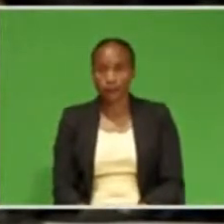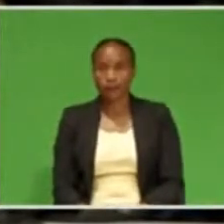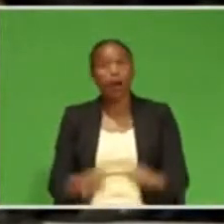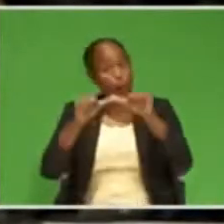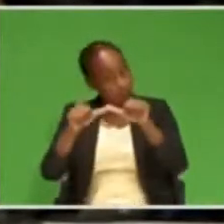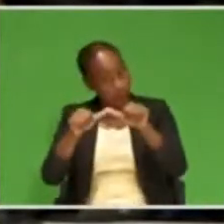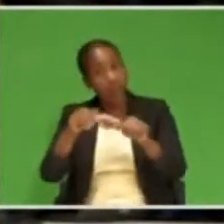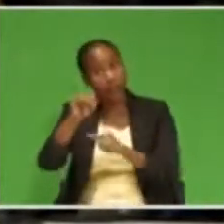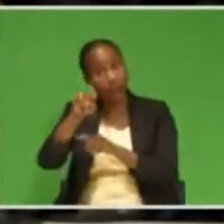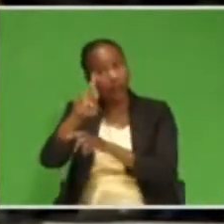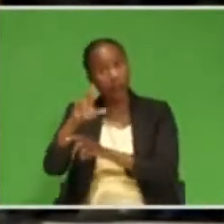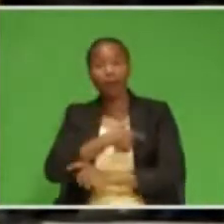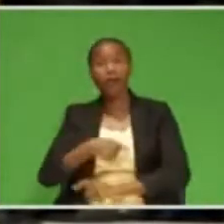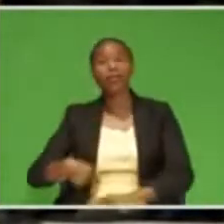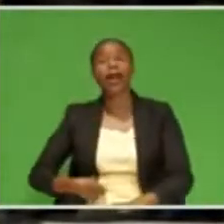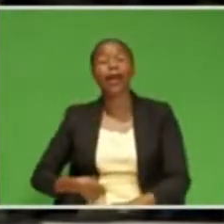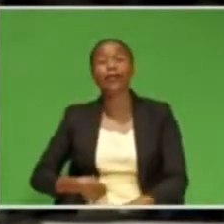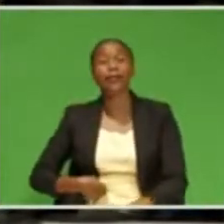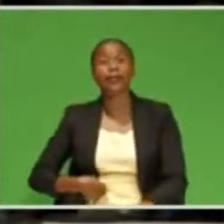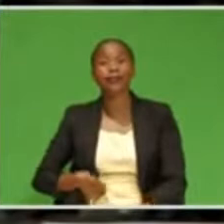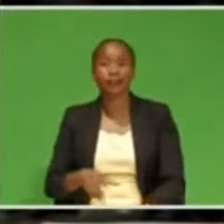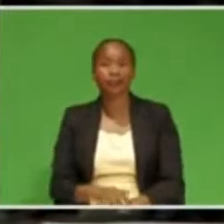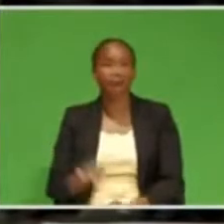Proceed, Mr. President. Thank you.